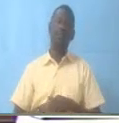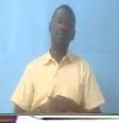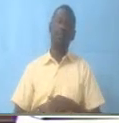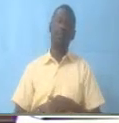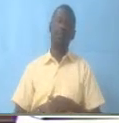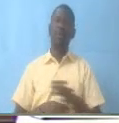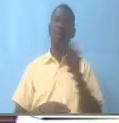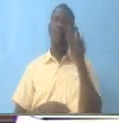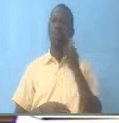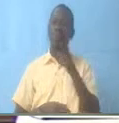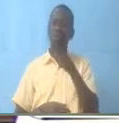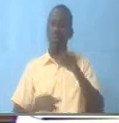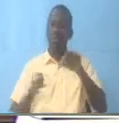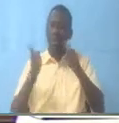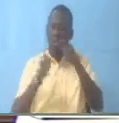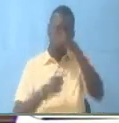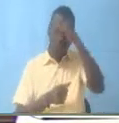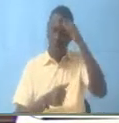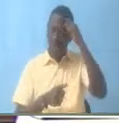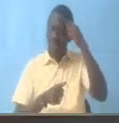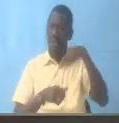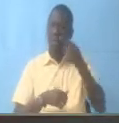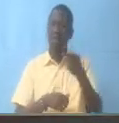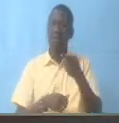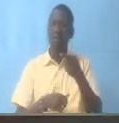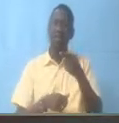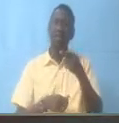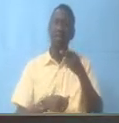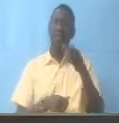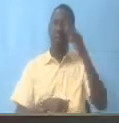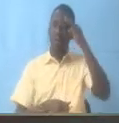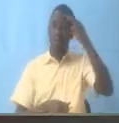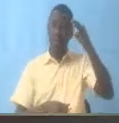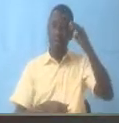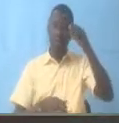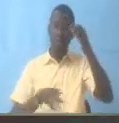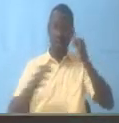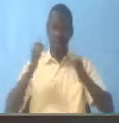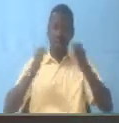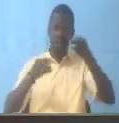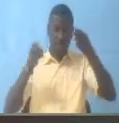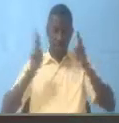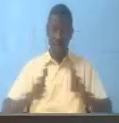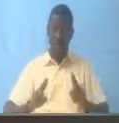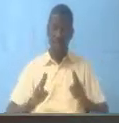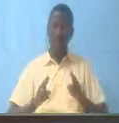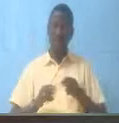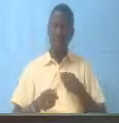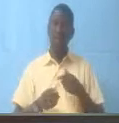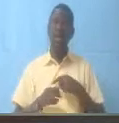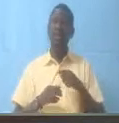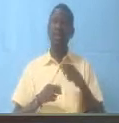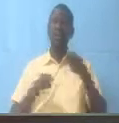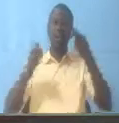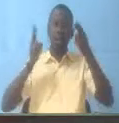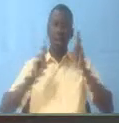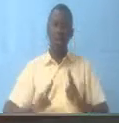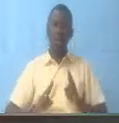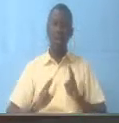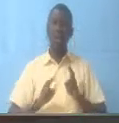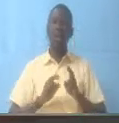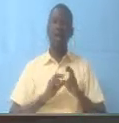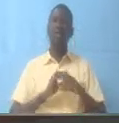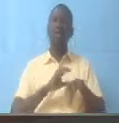the Attorney General's chambers as State Counsel? Kañ nga commencé di liggéey ci Attorney General's chamber boobu? I believe it was